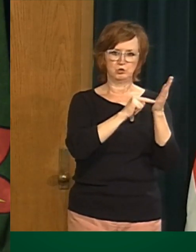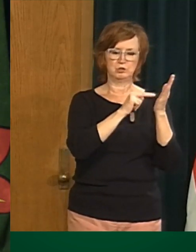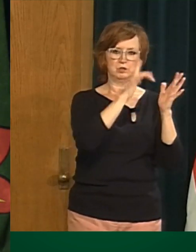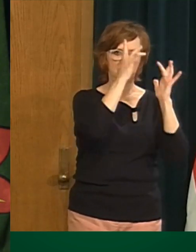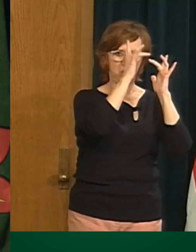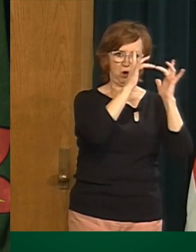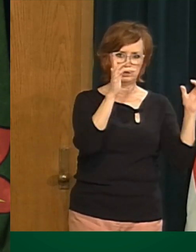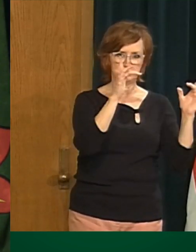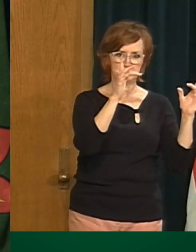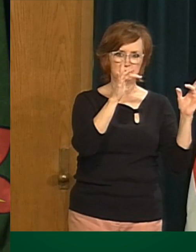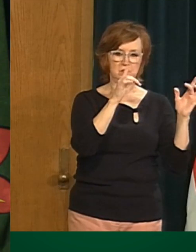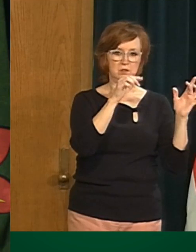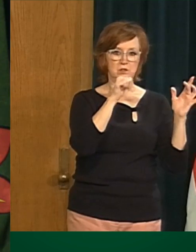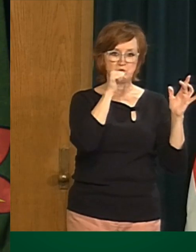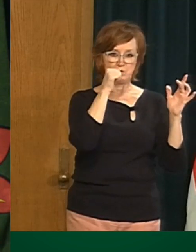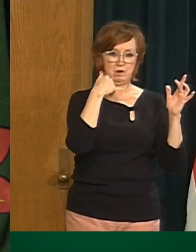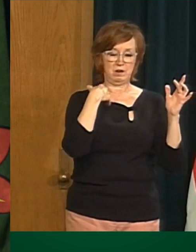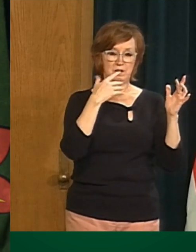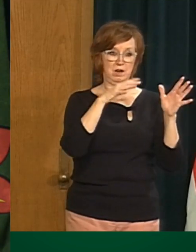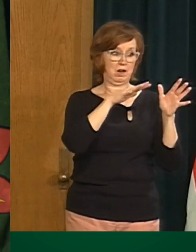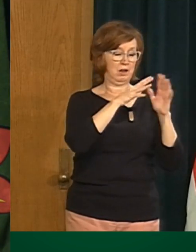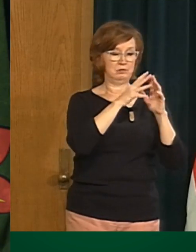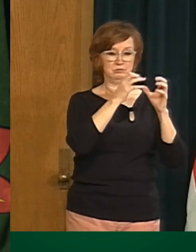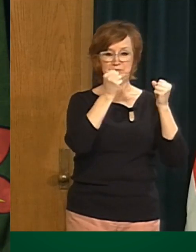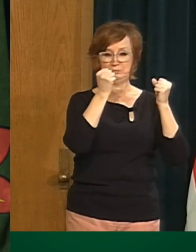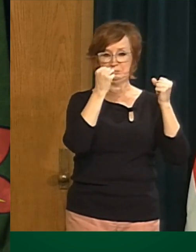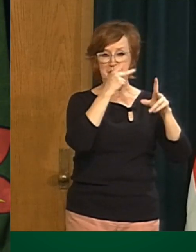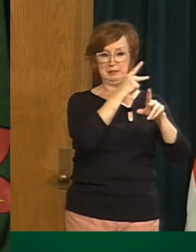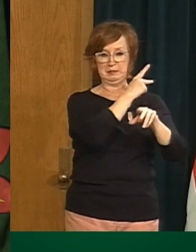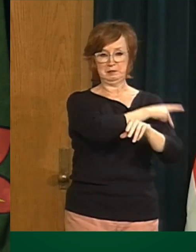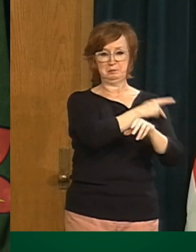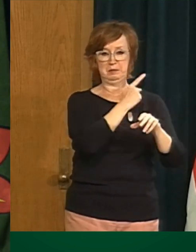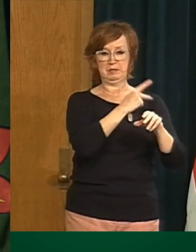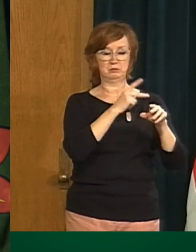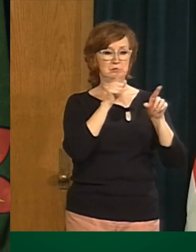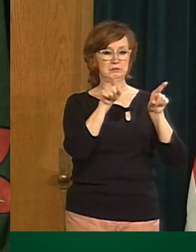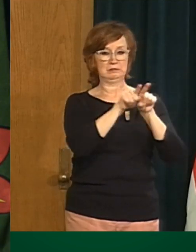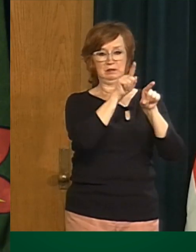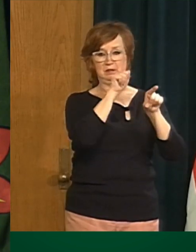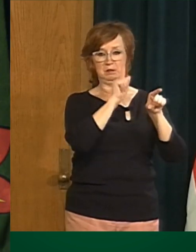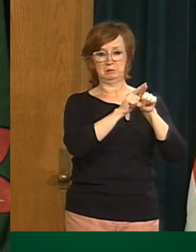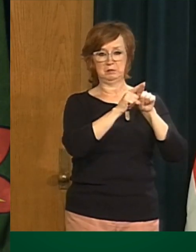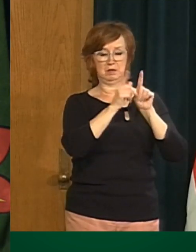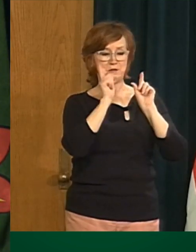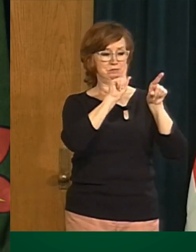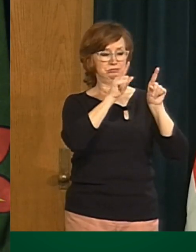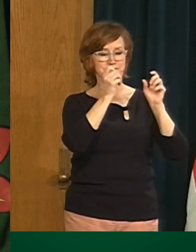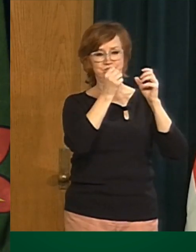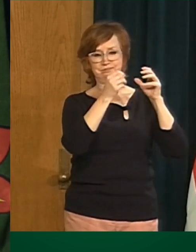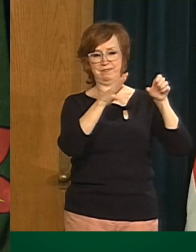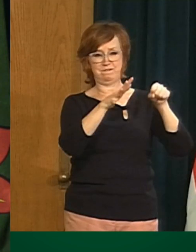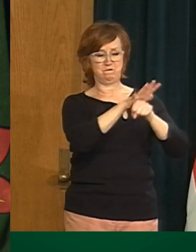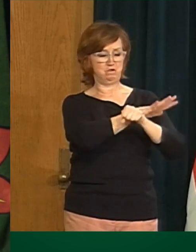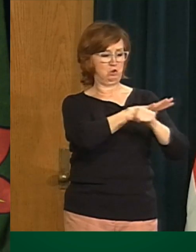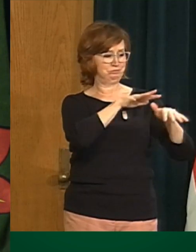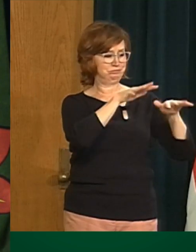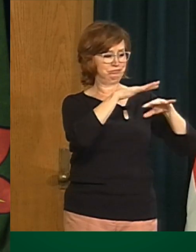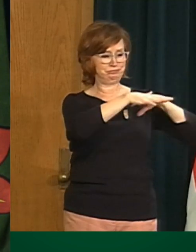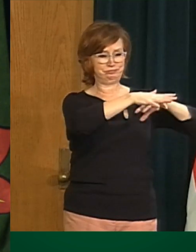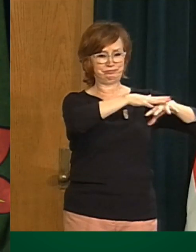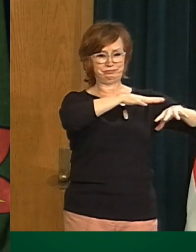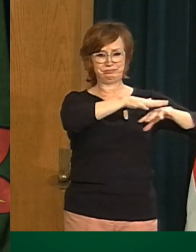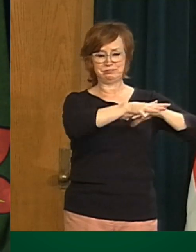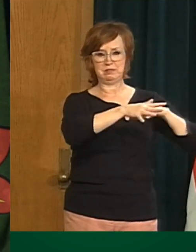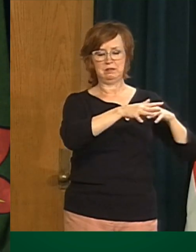certainly flattening the curve to a level where our health system, our healthcare delivery system can manage at this point in time